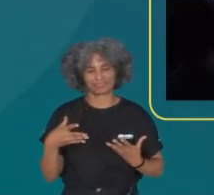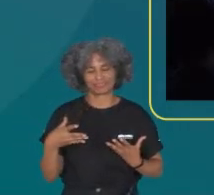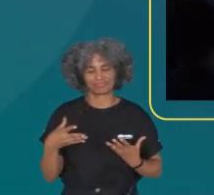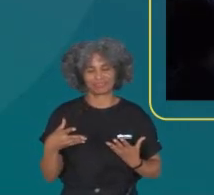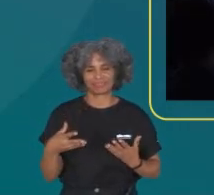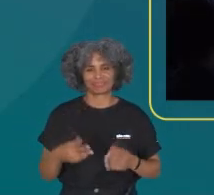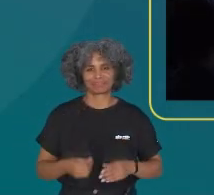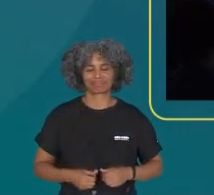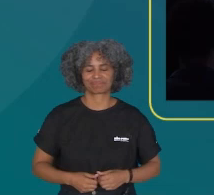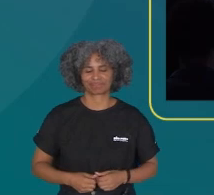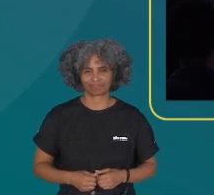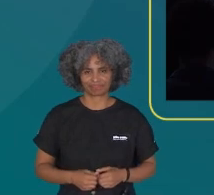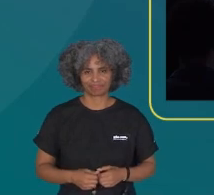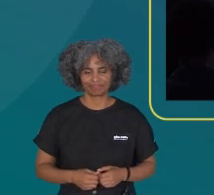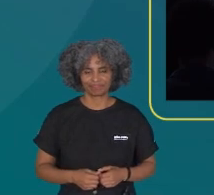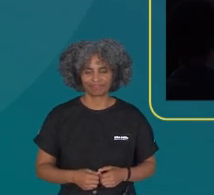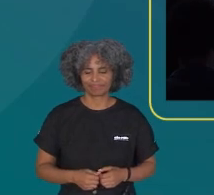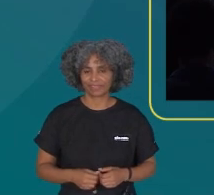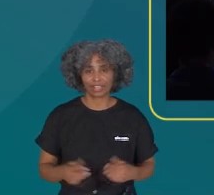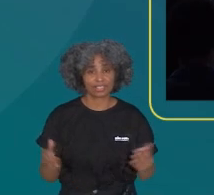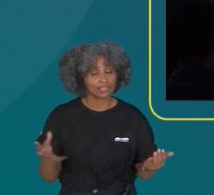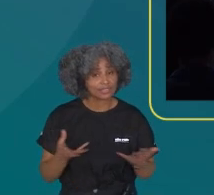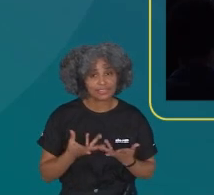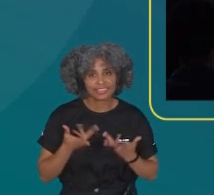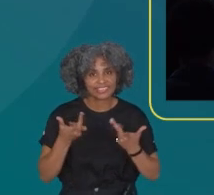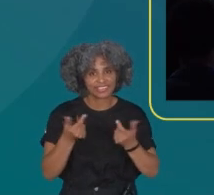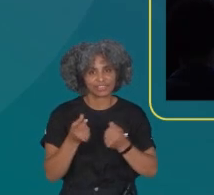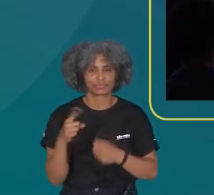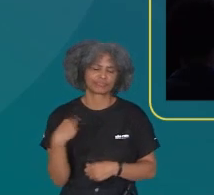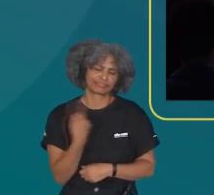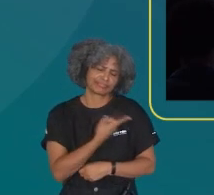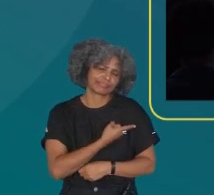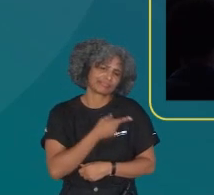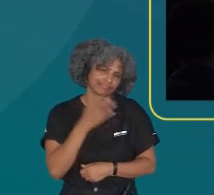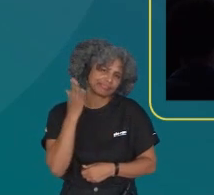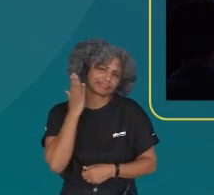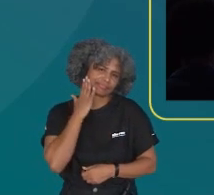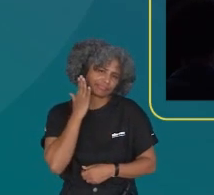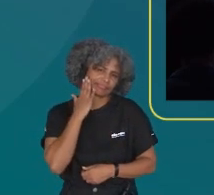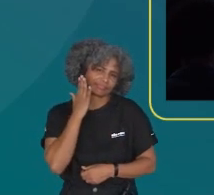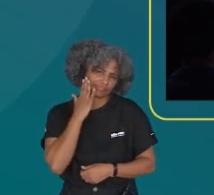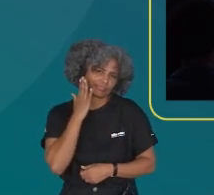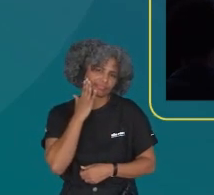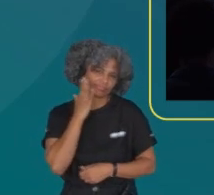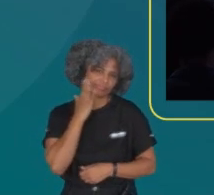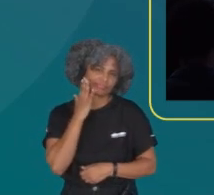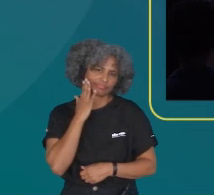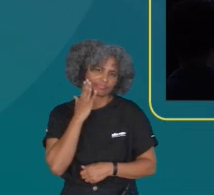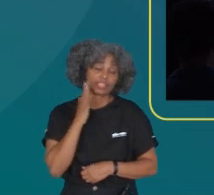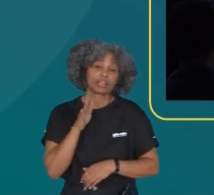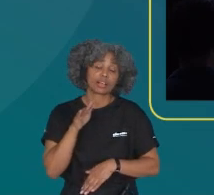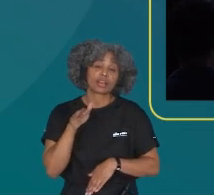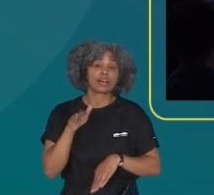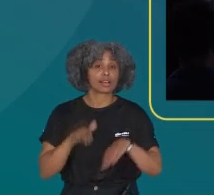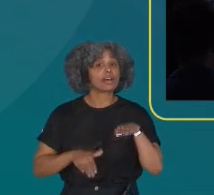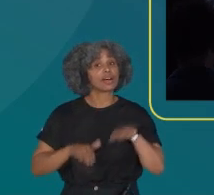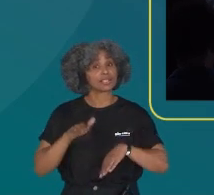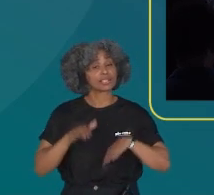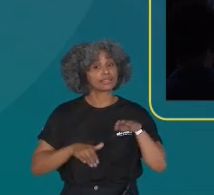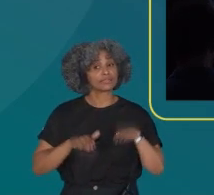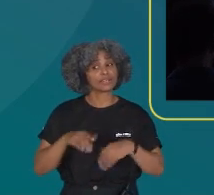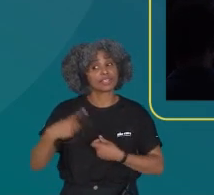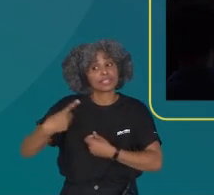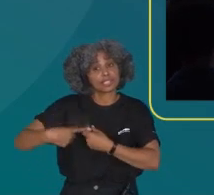to help, we know, we know that sometimes, you know, as Montreal will tell you, as Kunming will tell you,